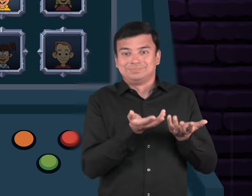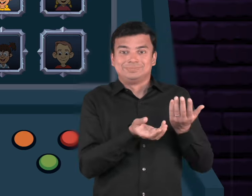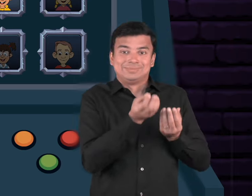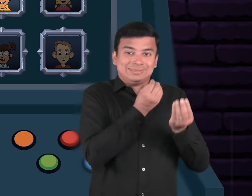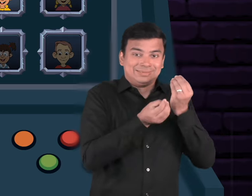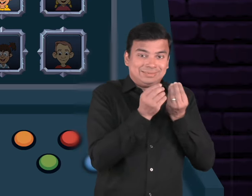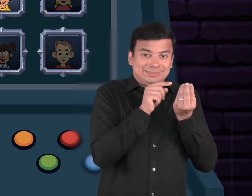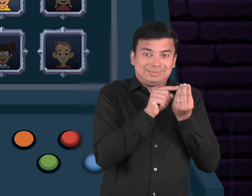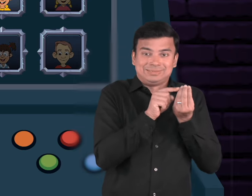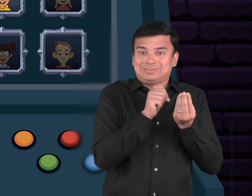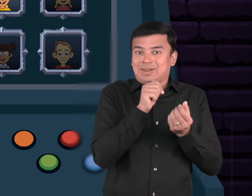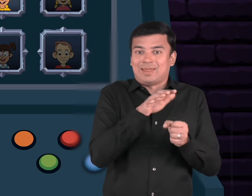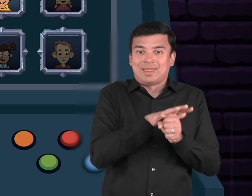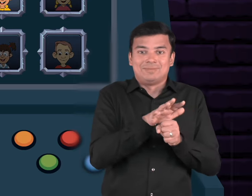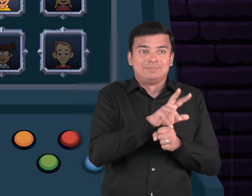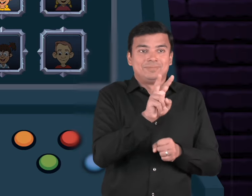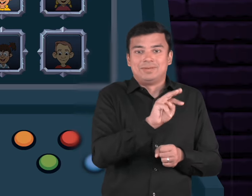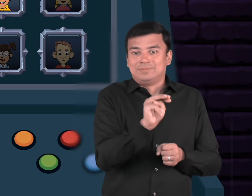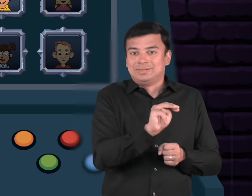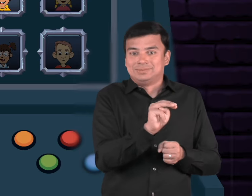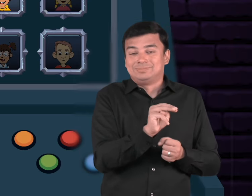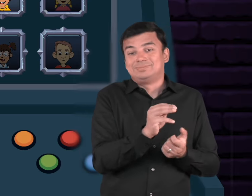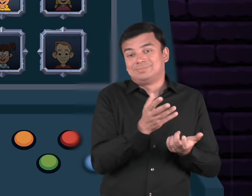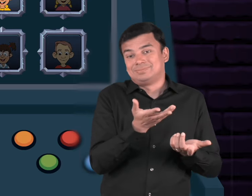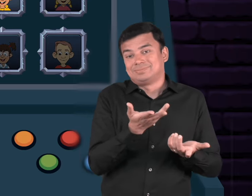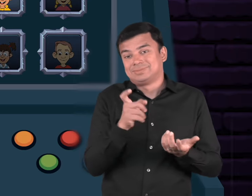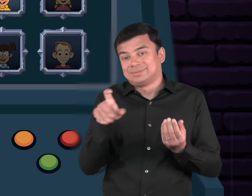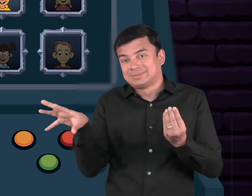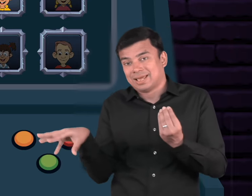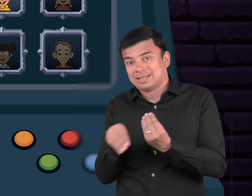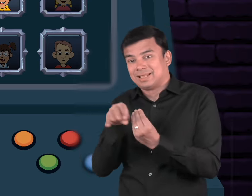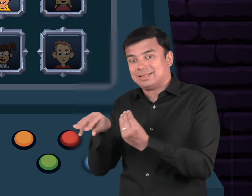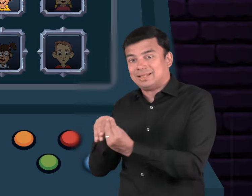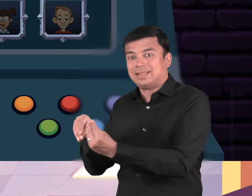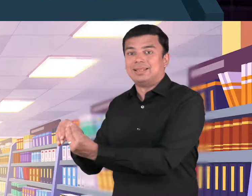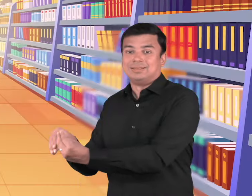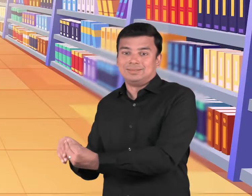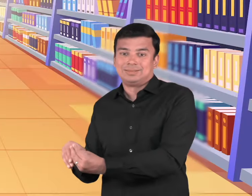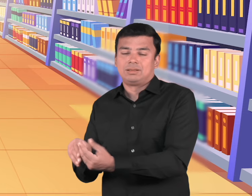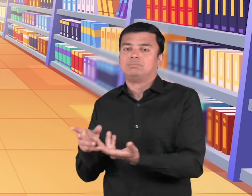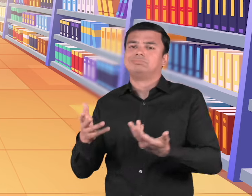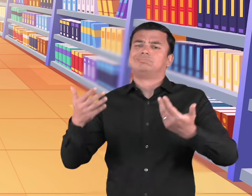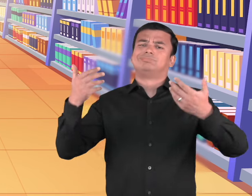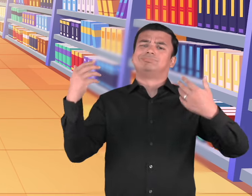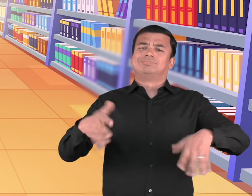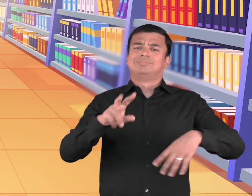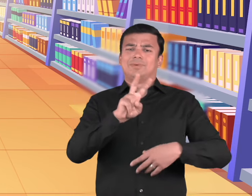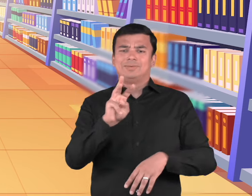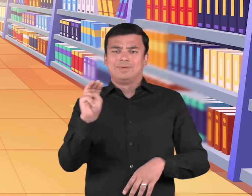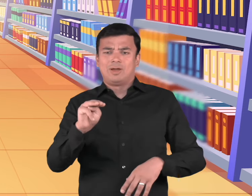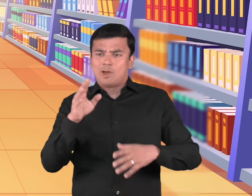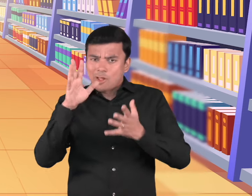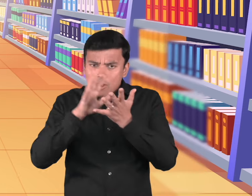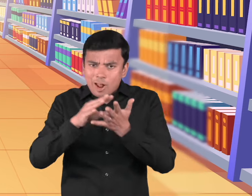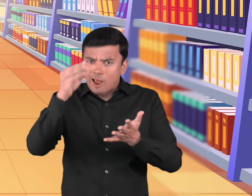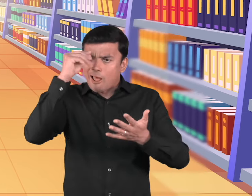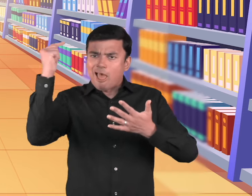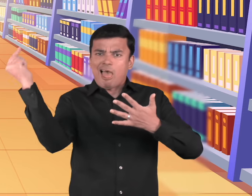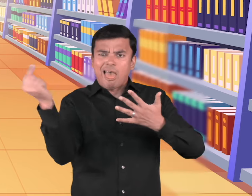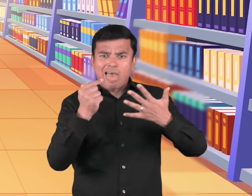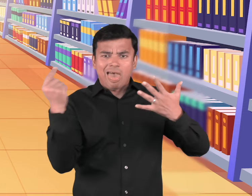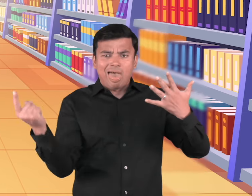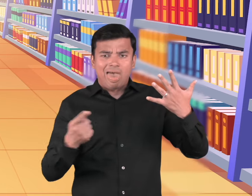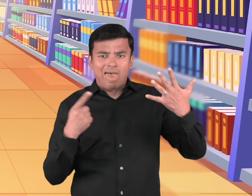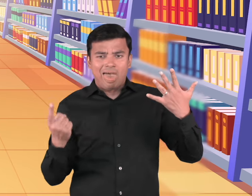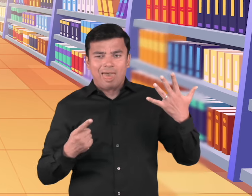diet if you're not getting enough of something from the foods that you eat whoa we learned a ton